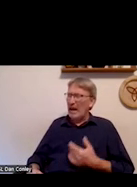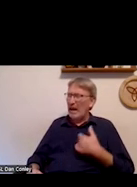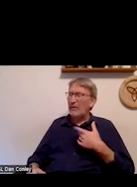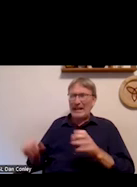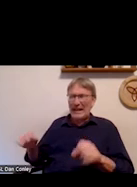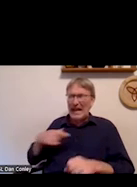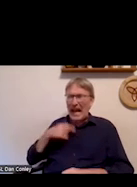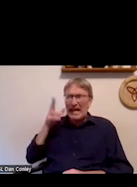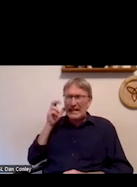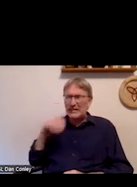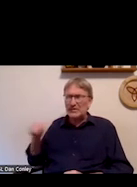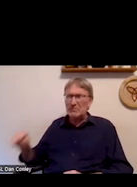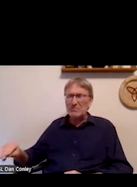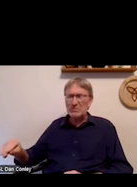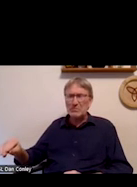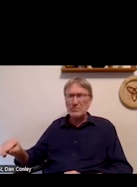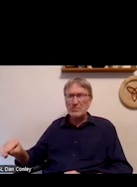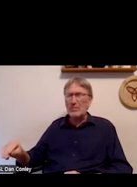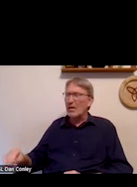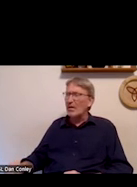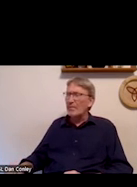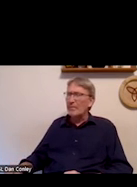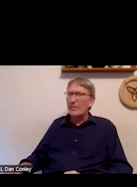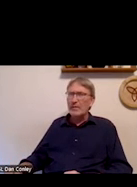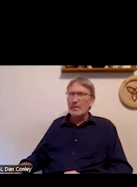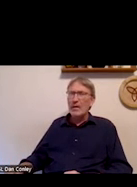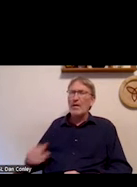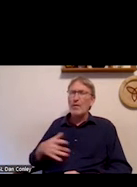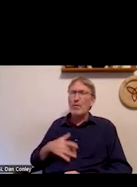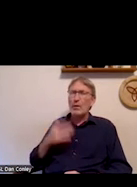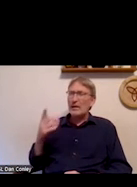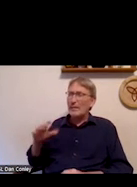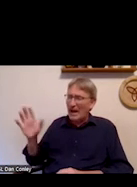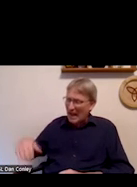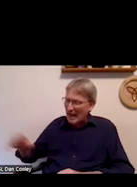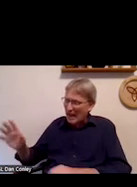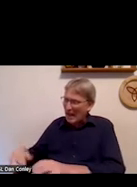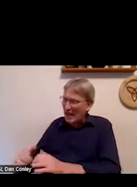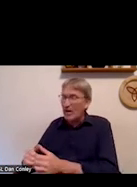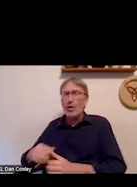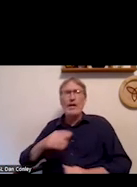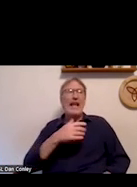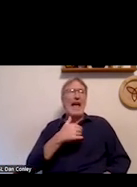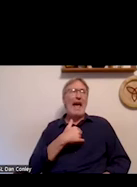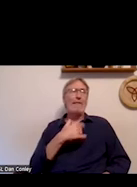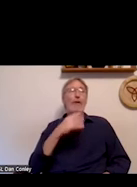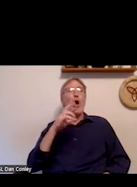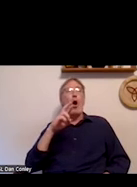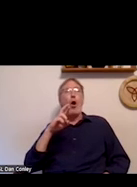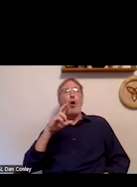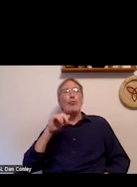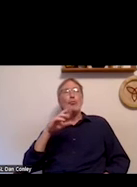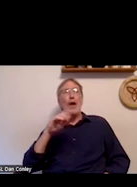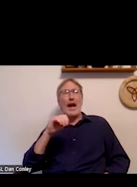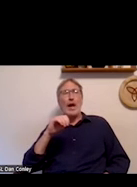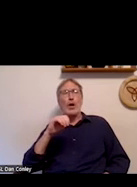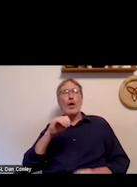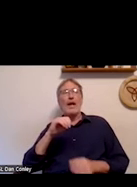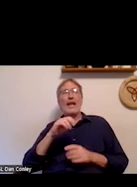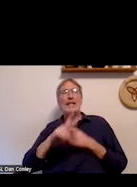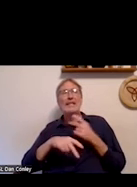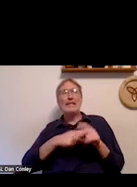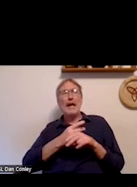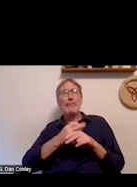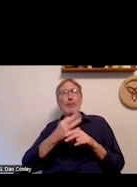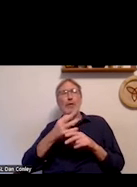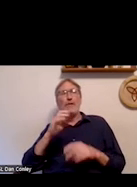him real quick. Okay. What's Isaiah got going on here? Isaiah has a very rare condition of epilepsy, and there